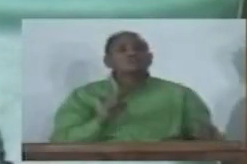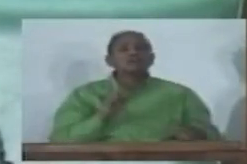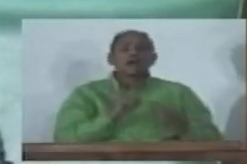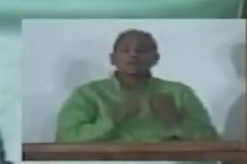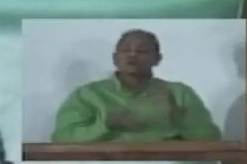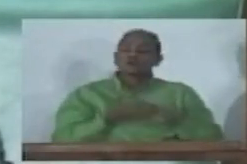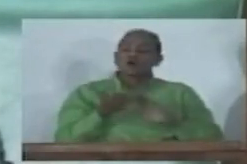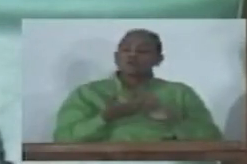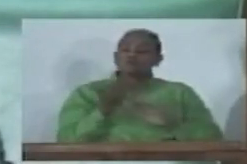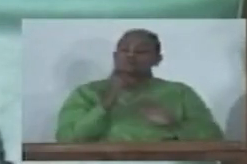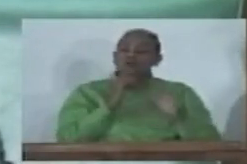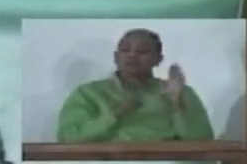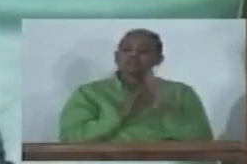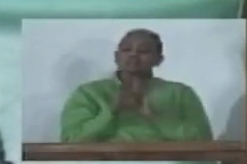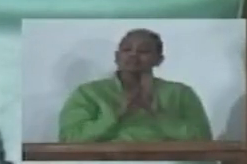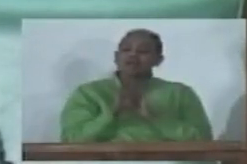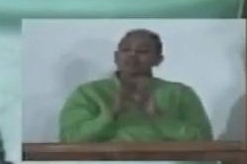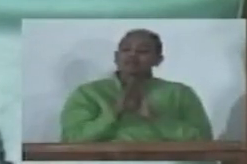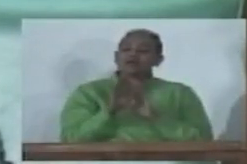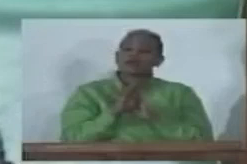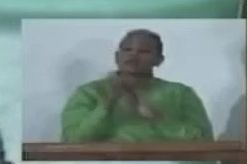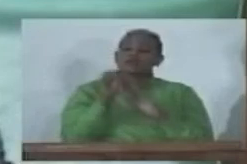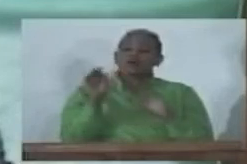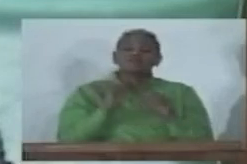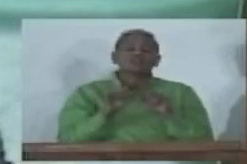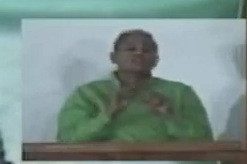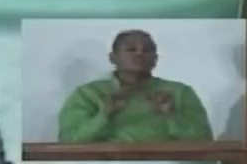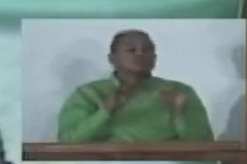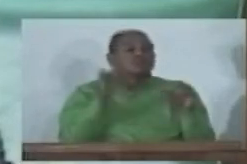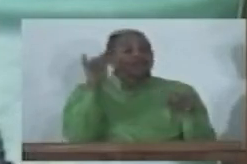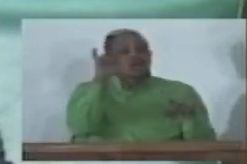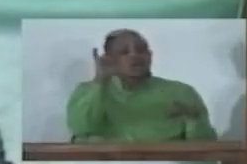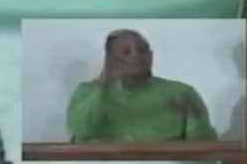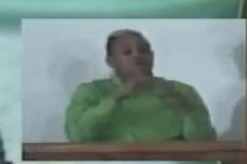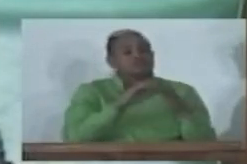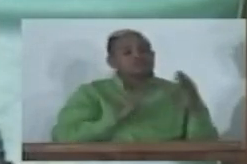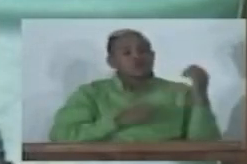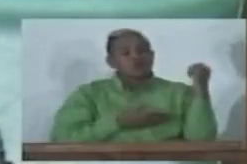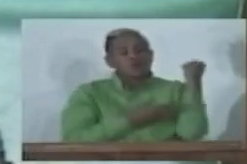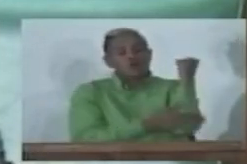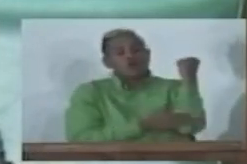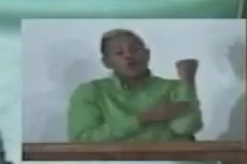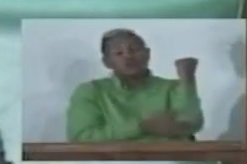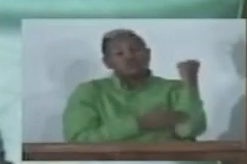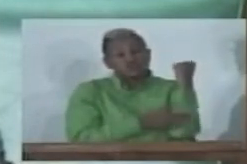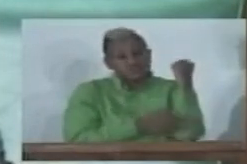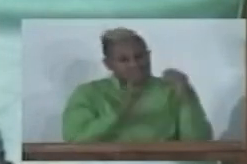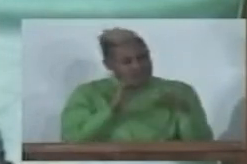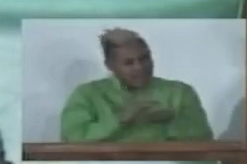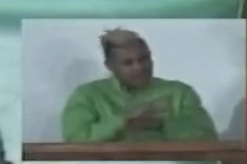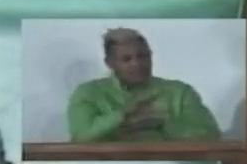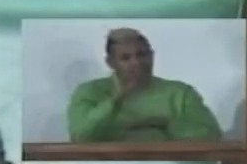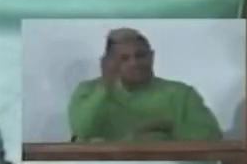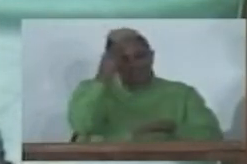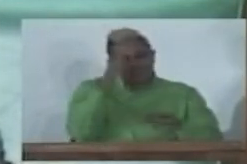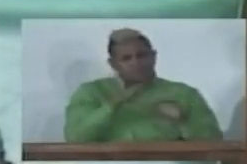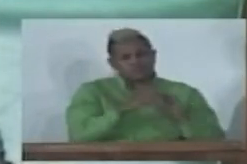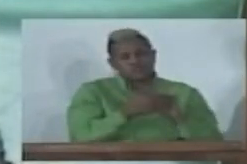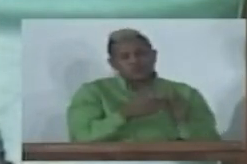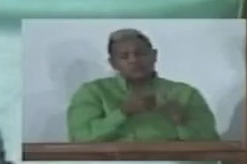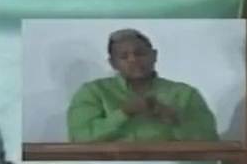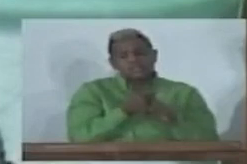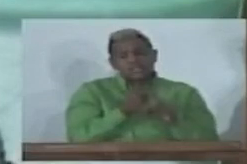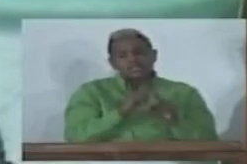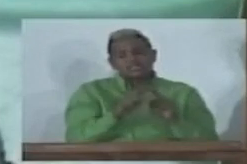and the development of prescribed airports in our country. It advises the government of Jamaica on